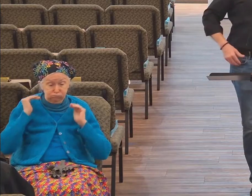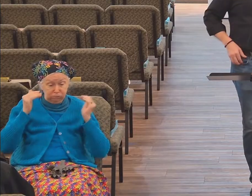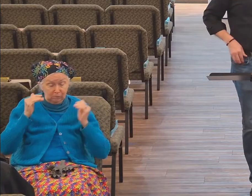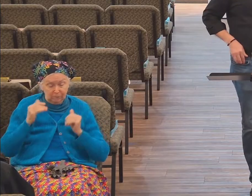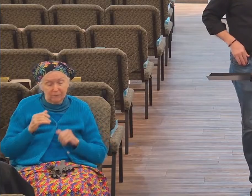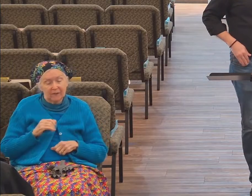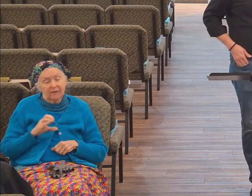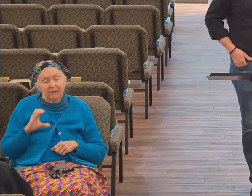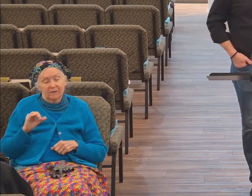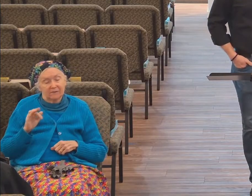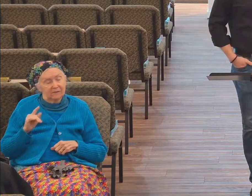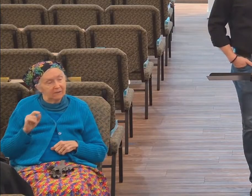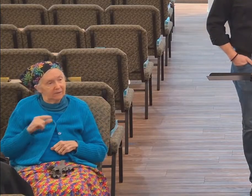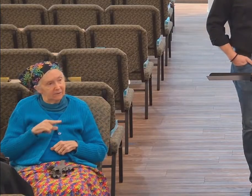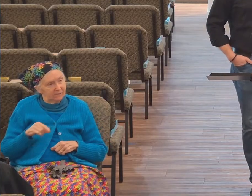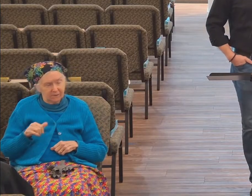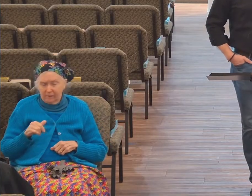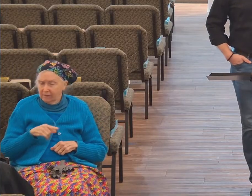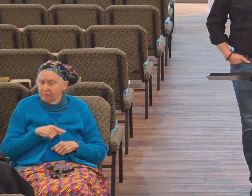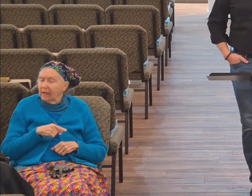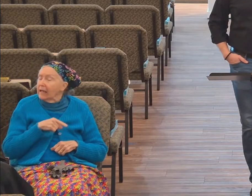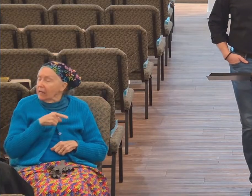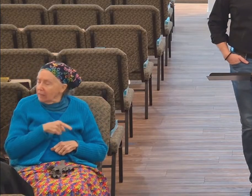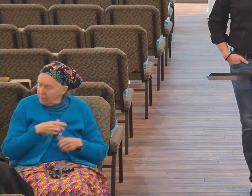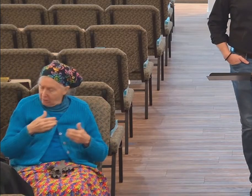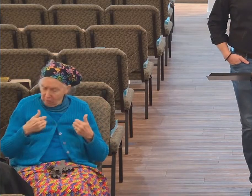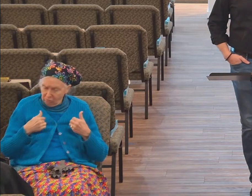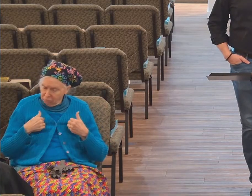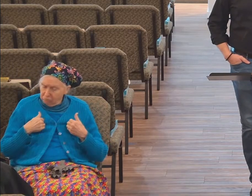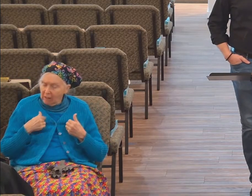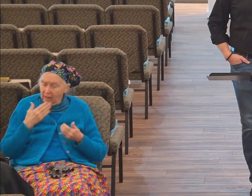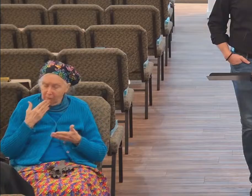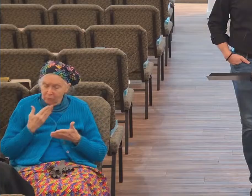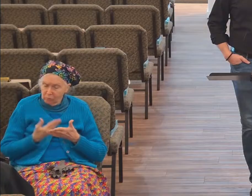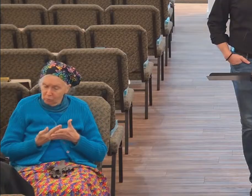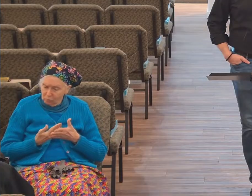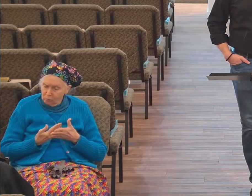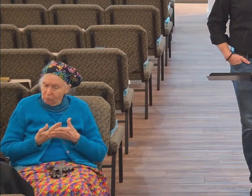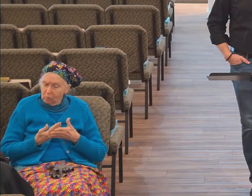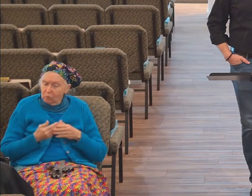who would seeking honor and reputation and so forth, right?